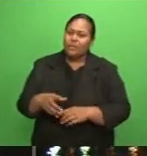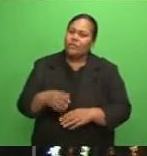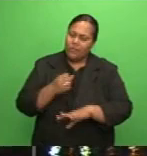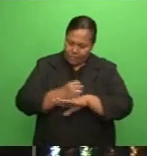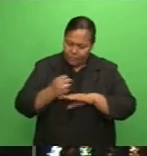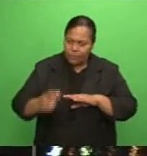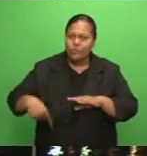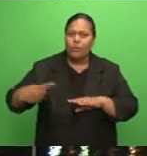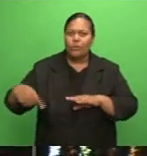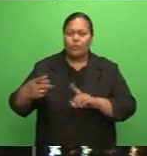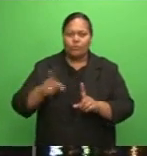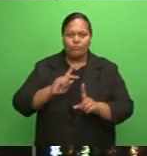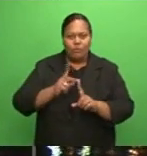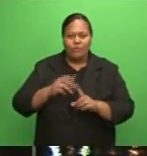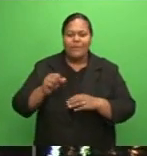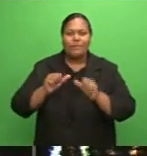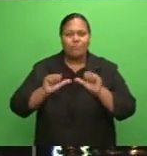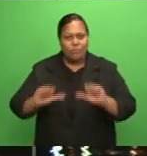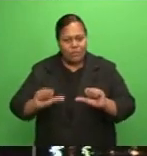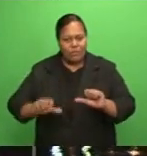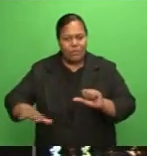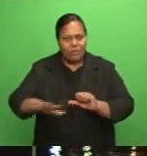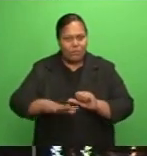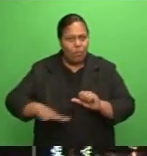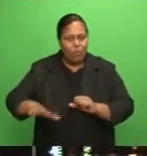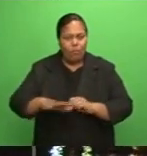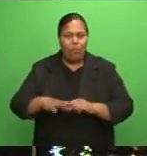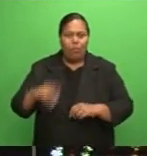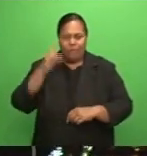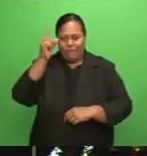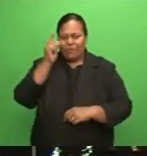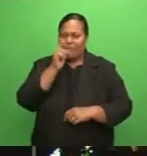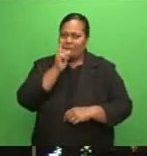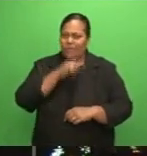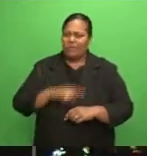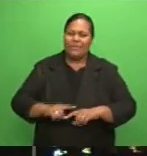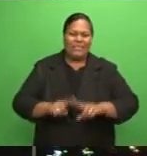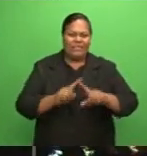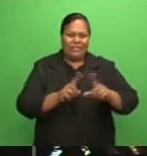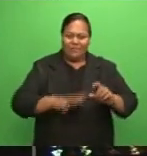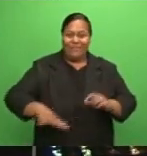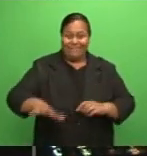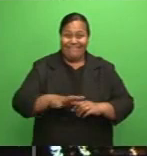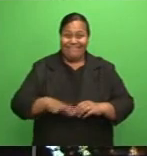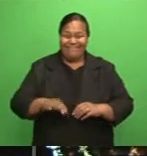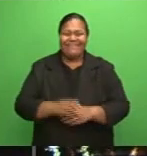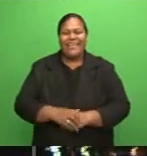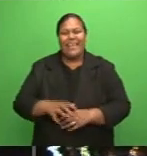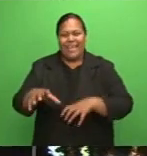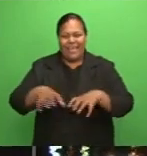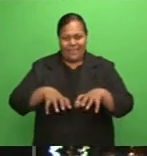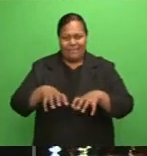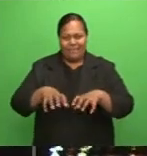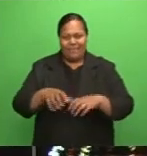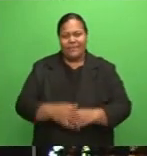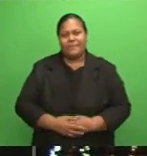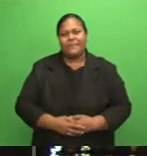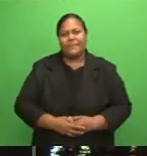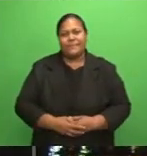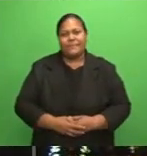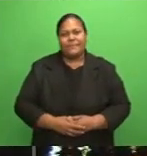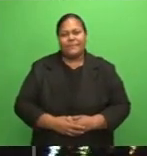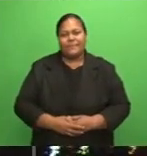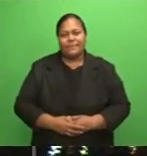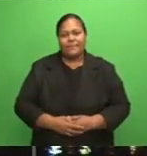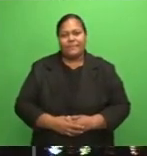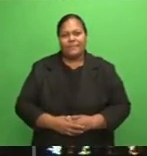to prioritize the safety and well-being of Fijians from all forms of criminal activity during this time of uncertainty. Chosaina